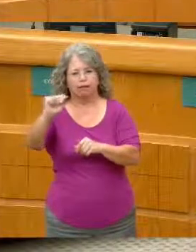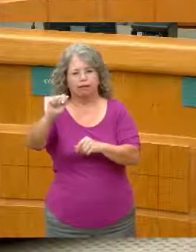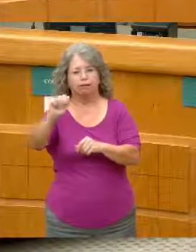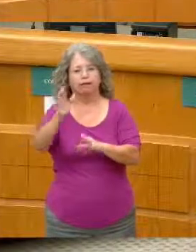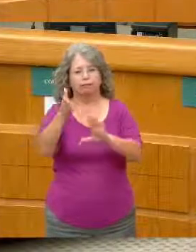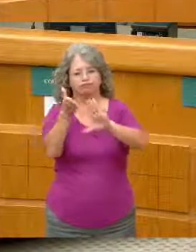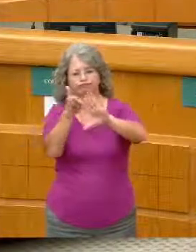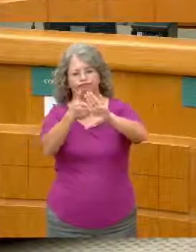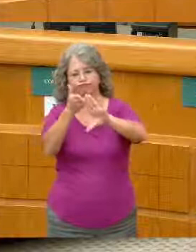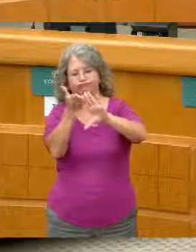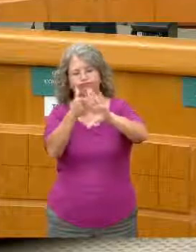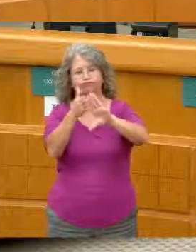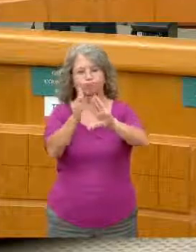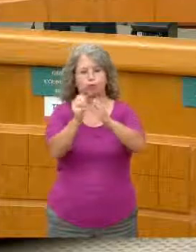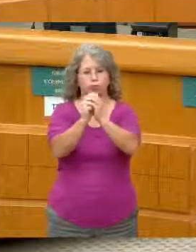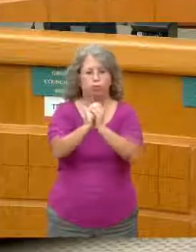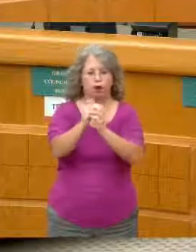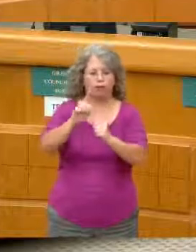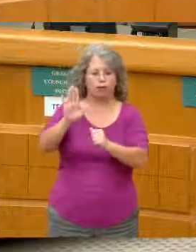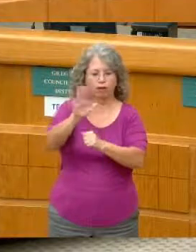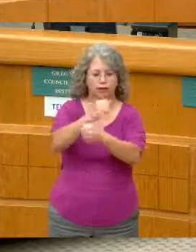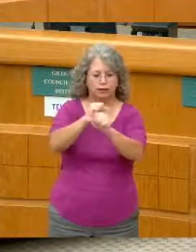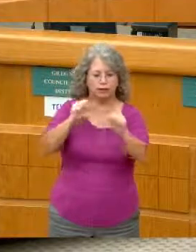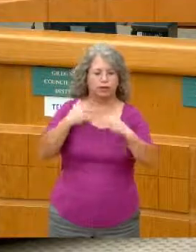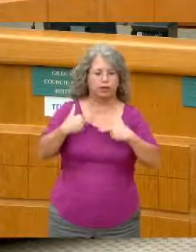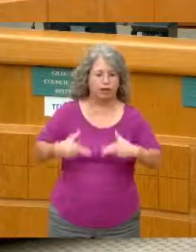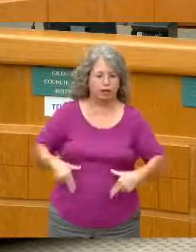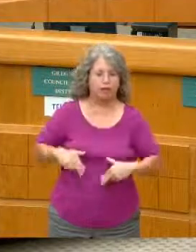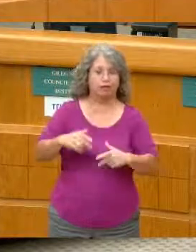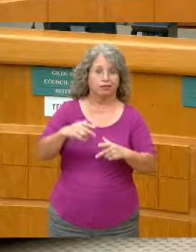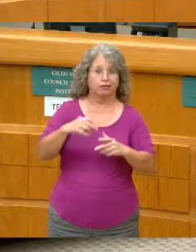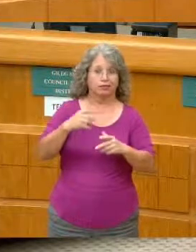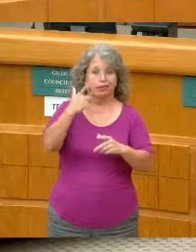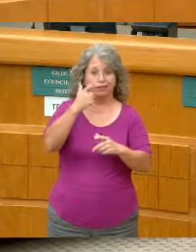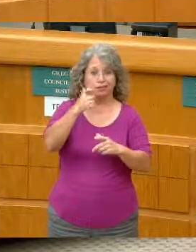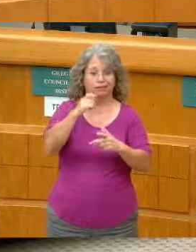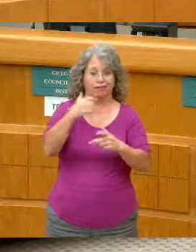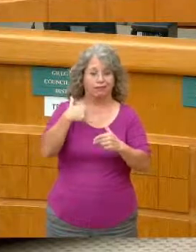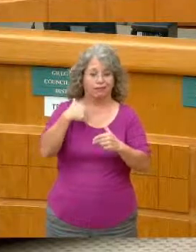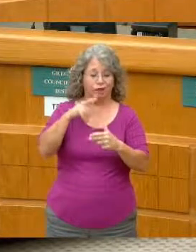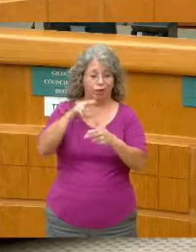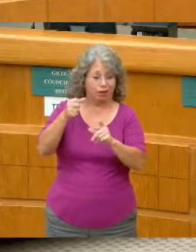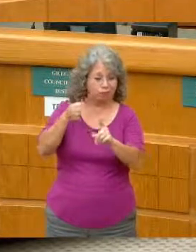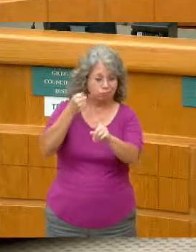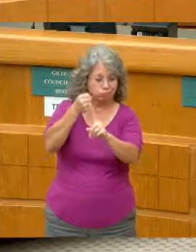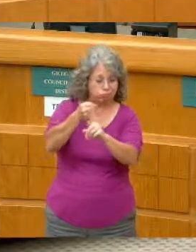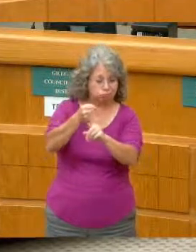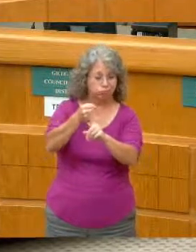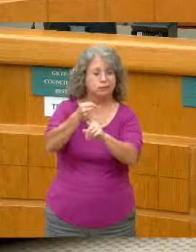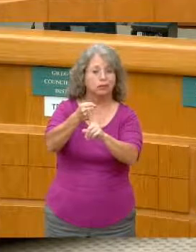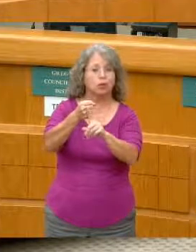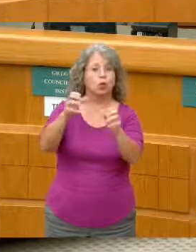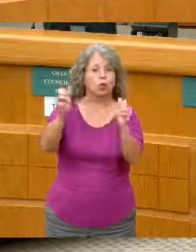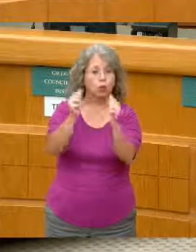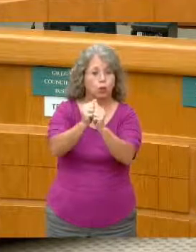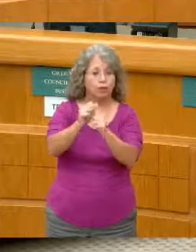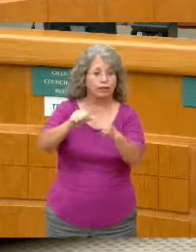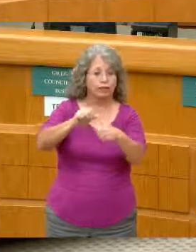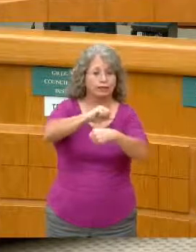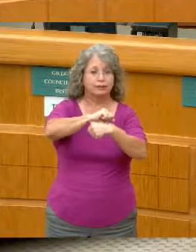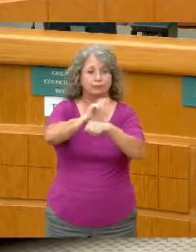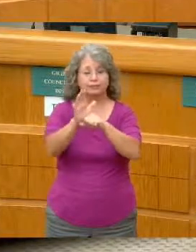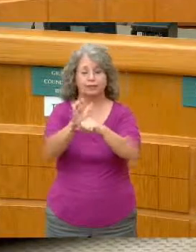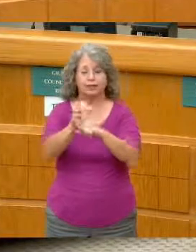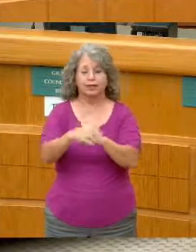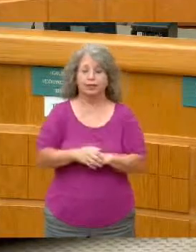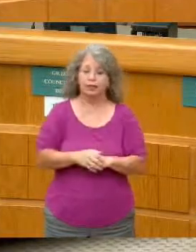We pray for their safety and their health, and in addition to the pandemic that they're facing over there and that we are here.